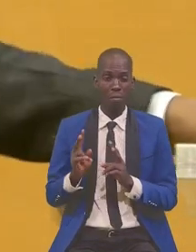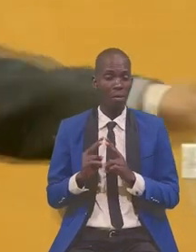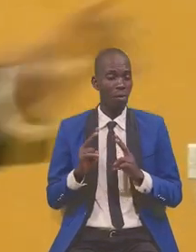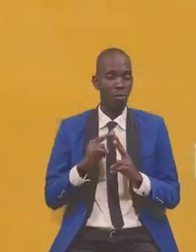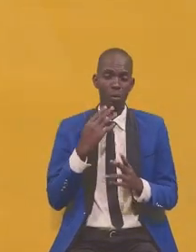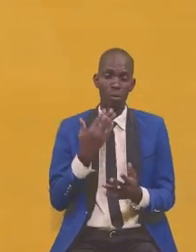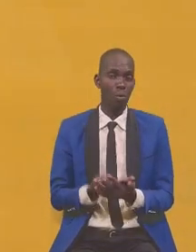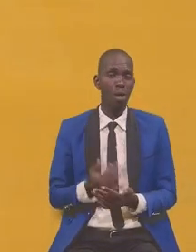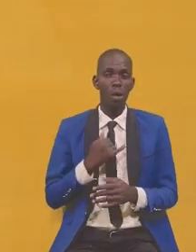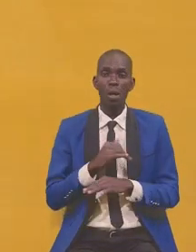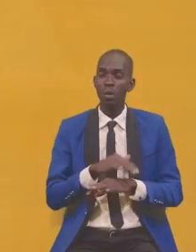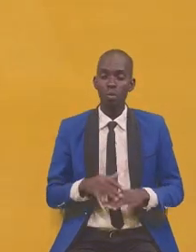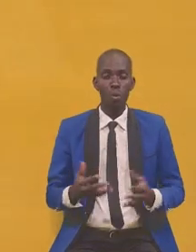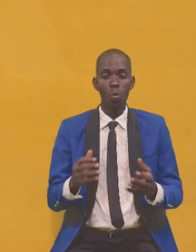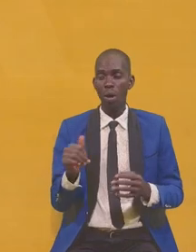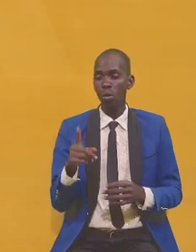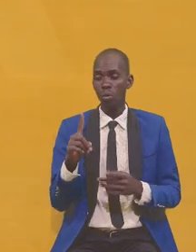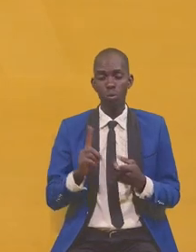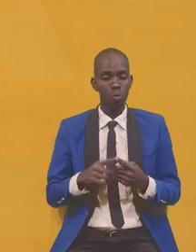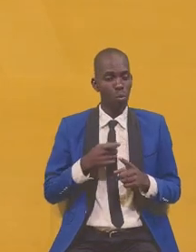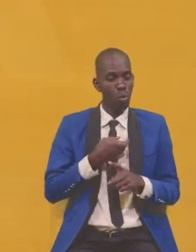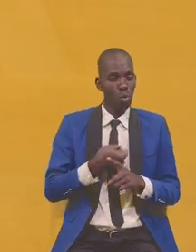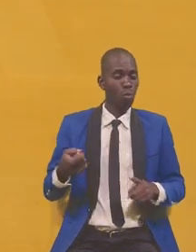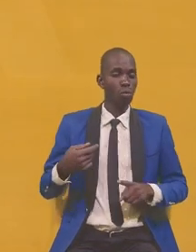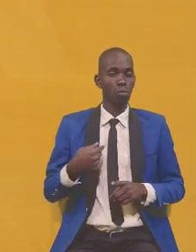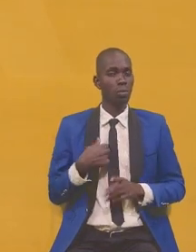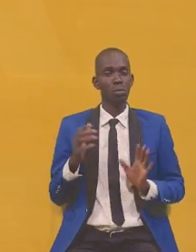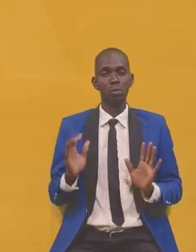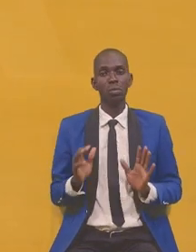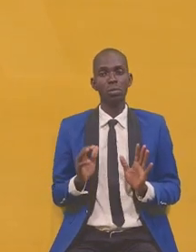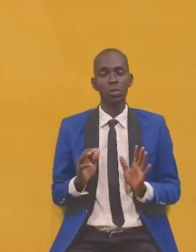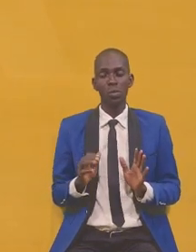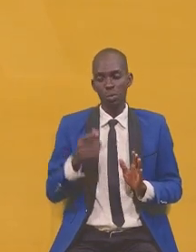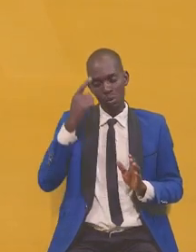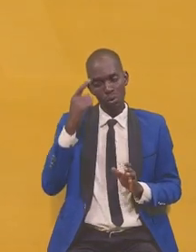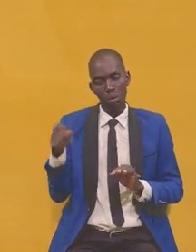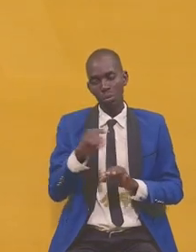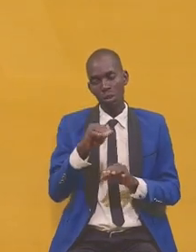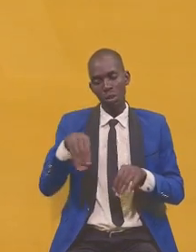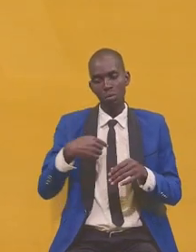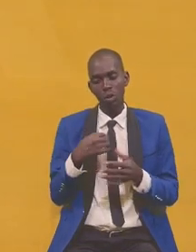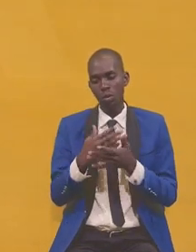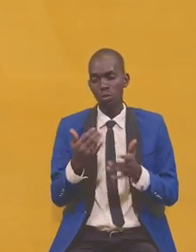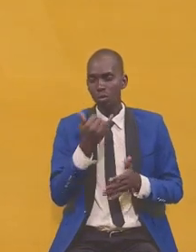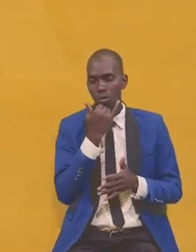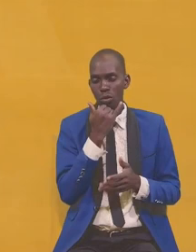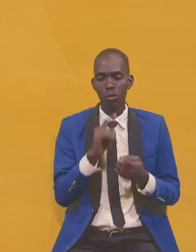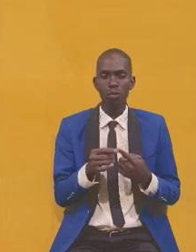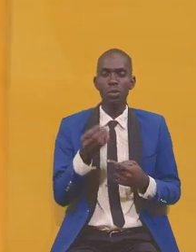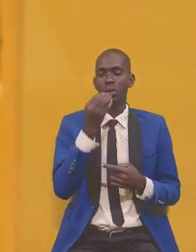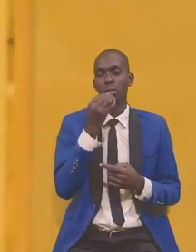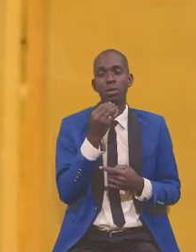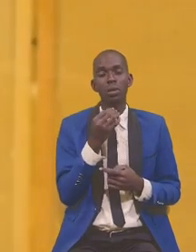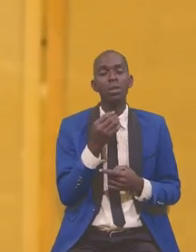want anybody to hurt me with what they give me to eat. You didn't know the scriptures.